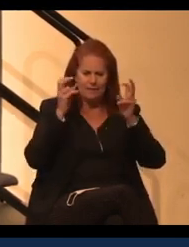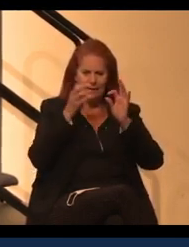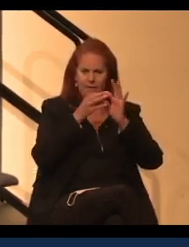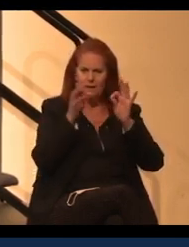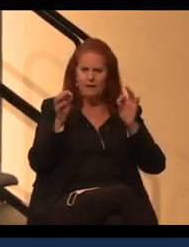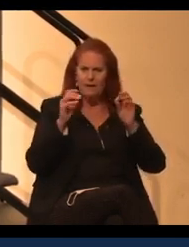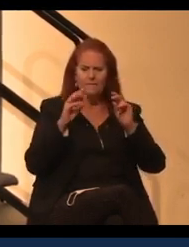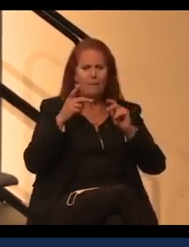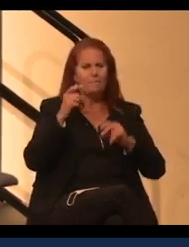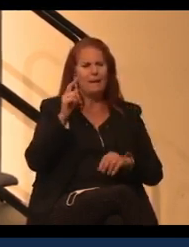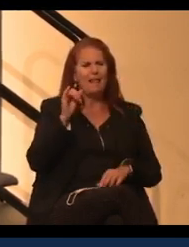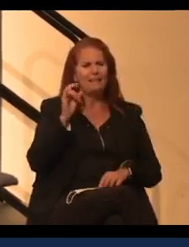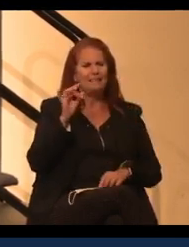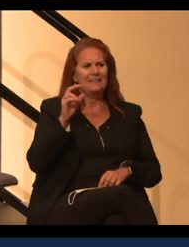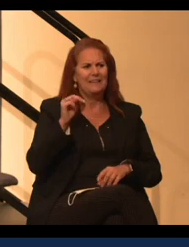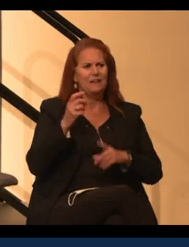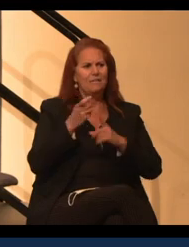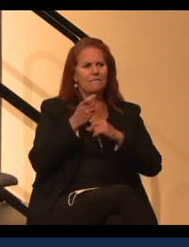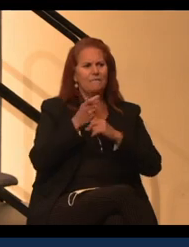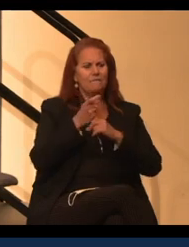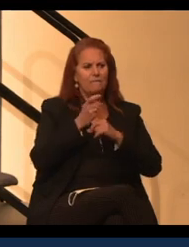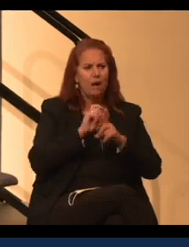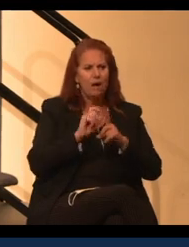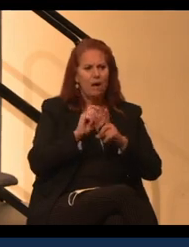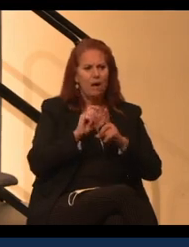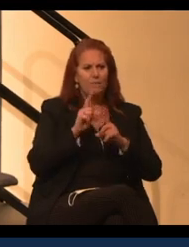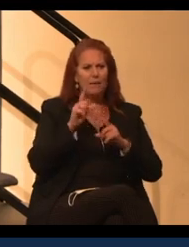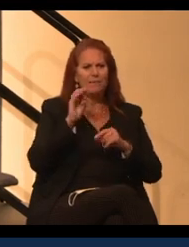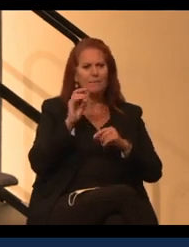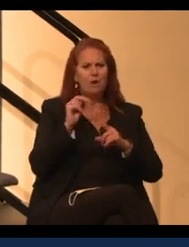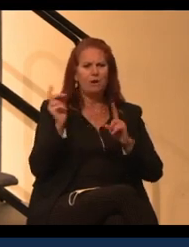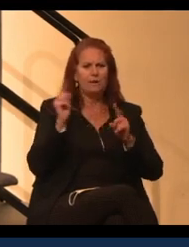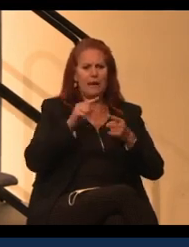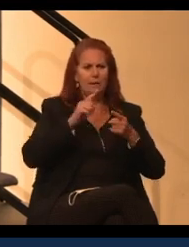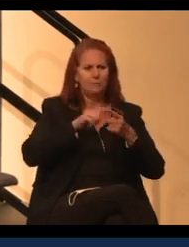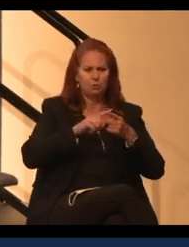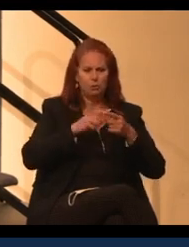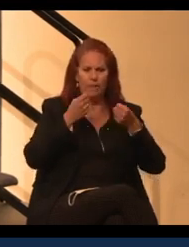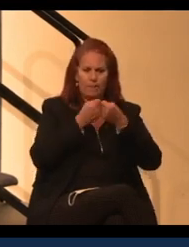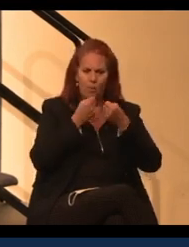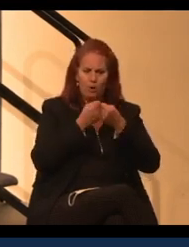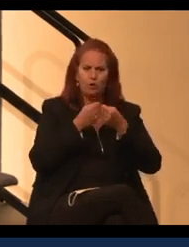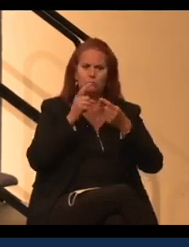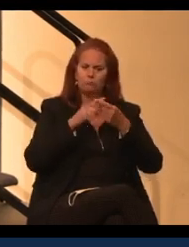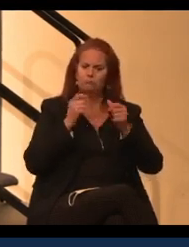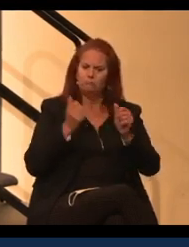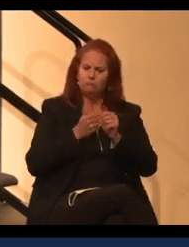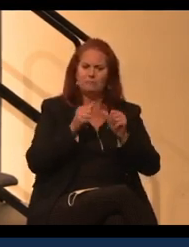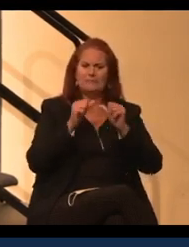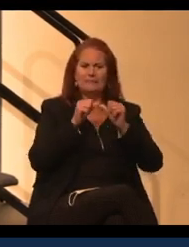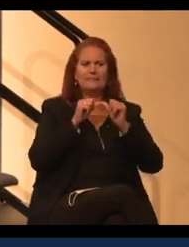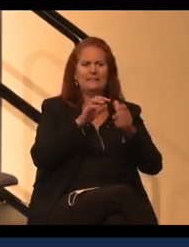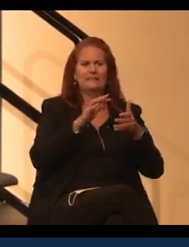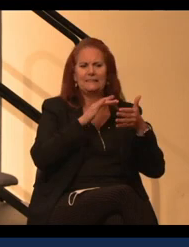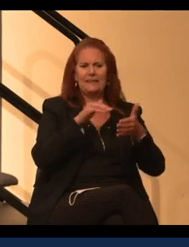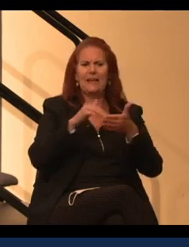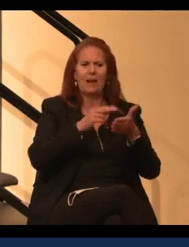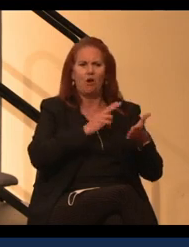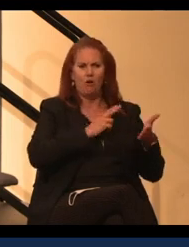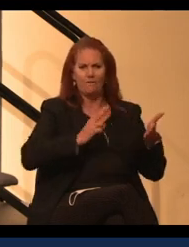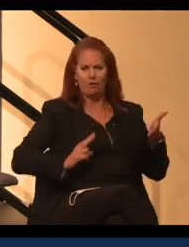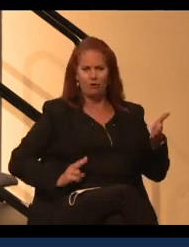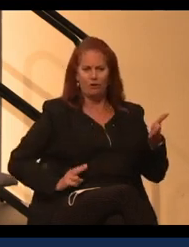a Palestinian student from Lebanon who had come to the border to pursue his continuous study at